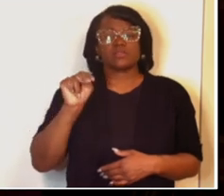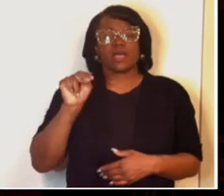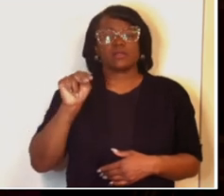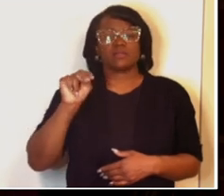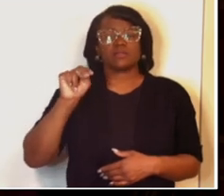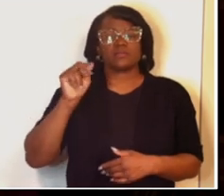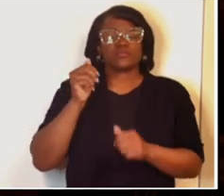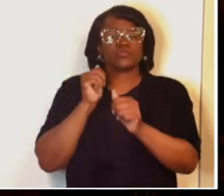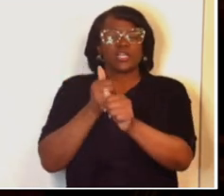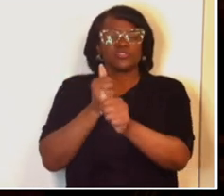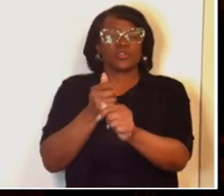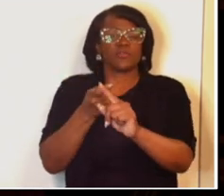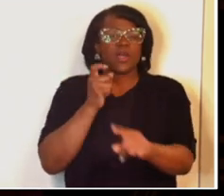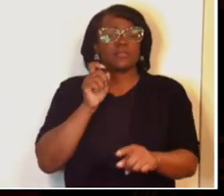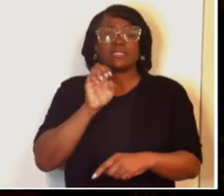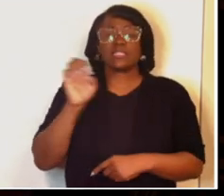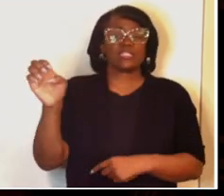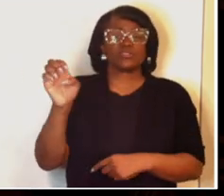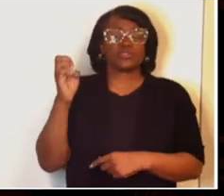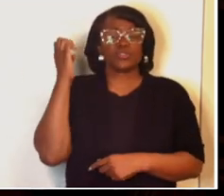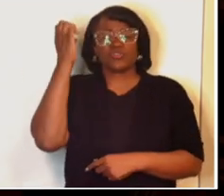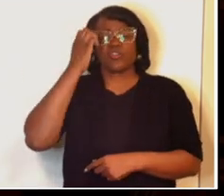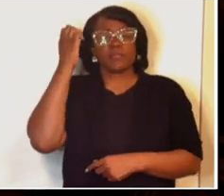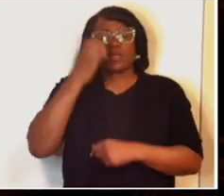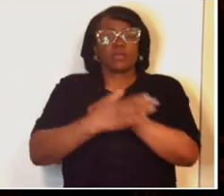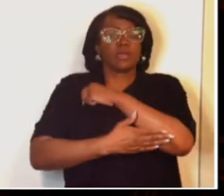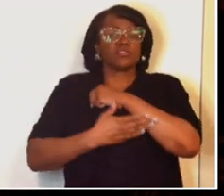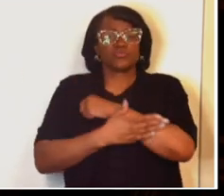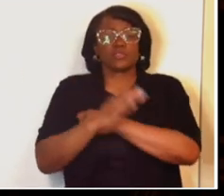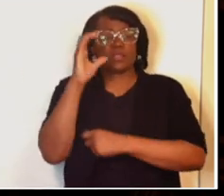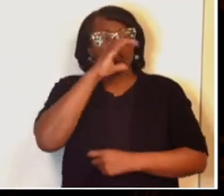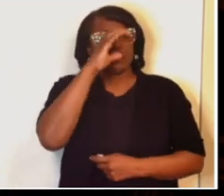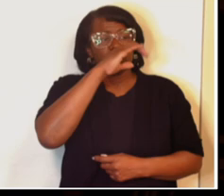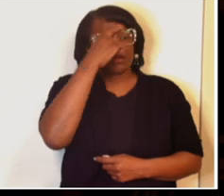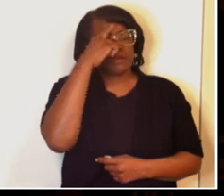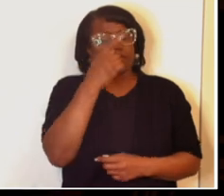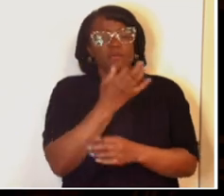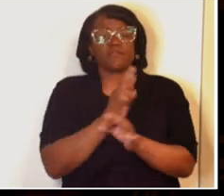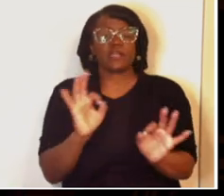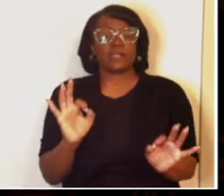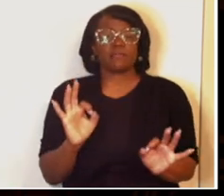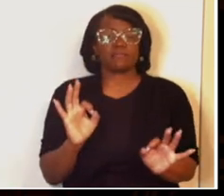Eastern European country looking for freedom. Thank you.